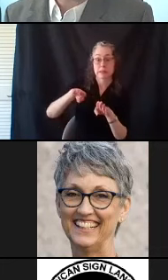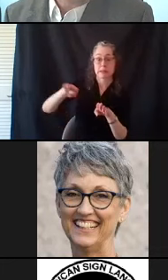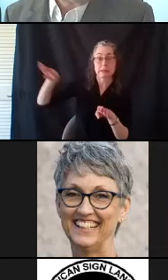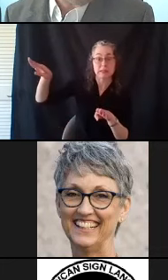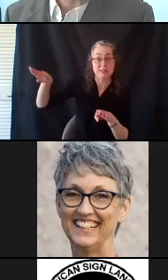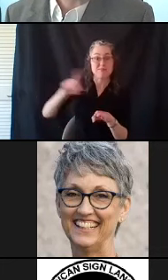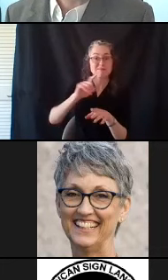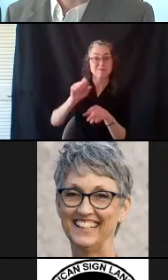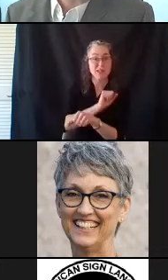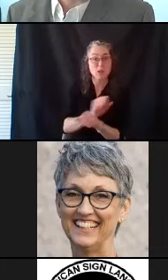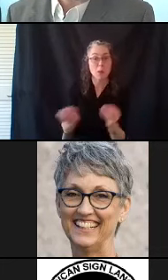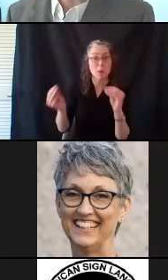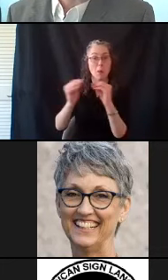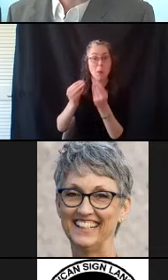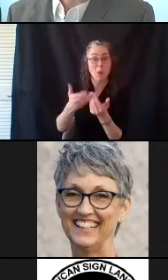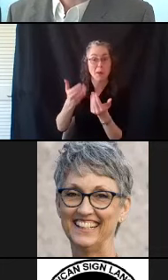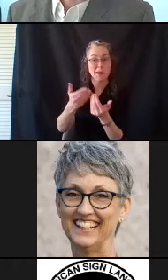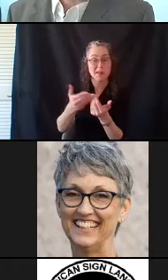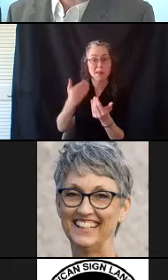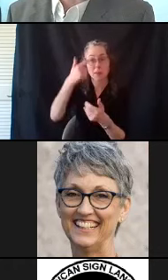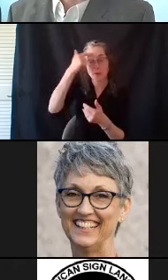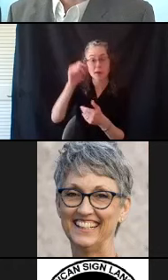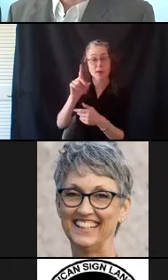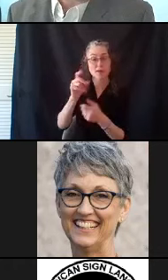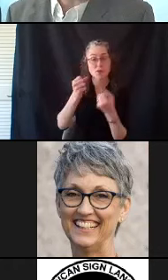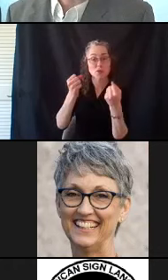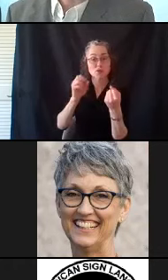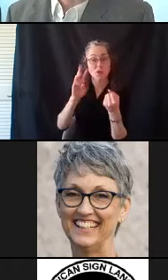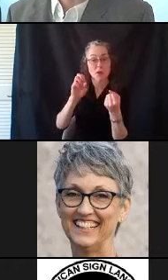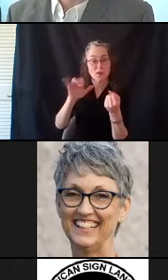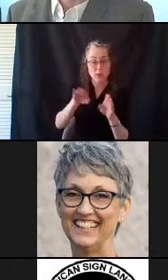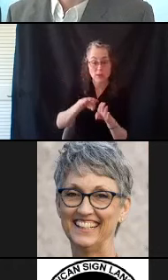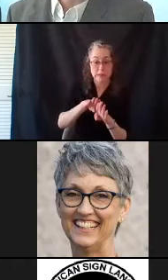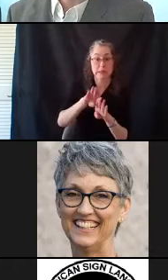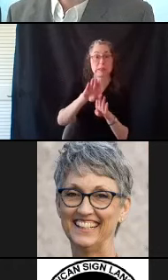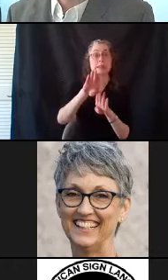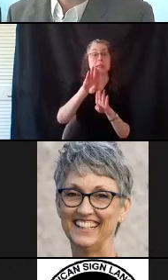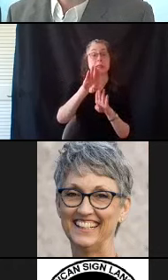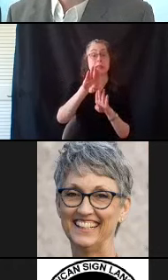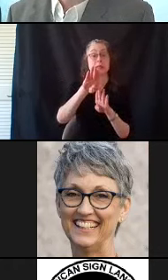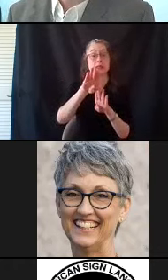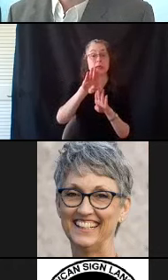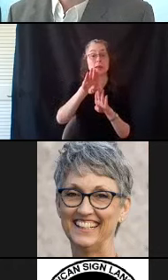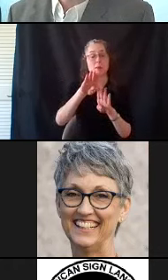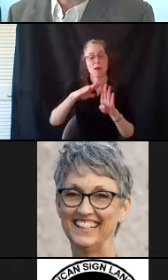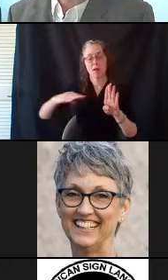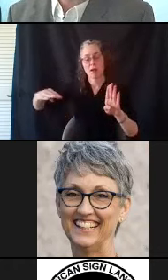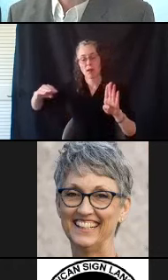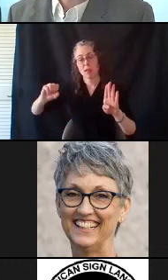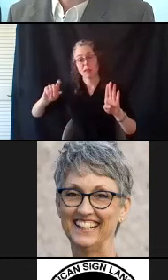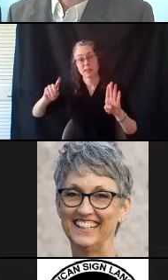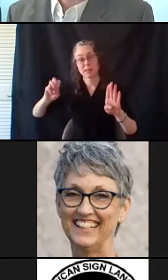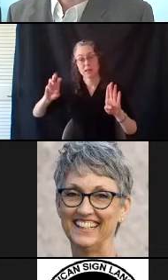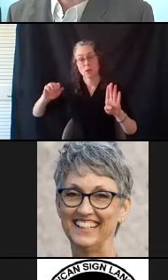than a flat lot because the driveway may be steep, but the gently sloped sidewalk that leads to the